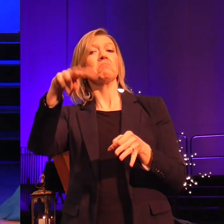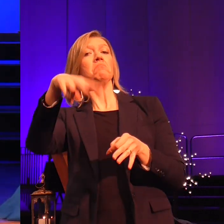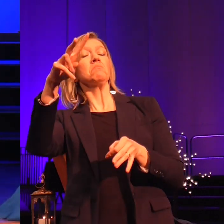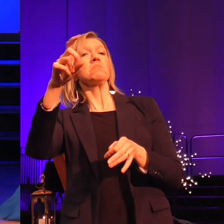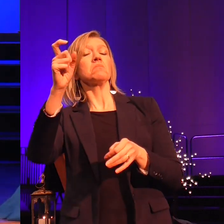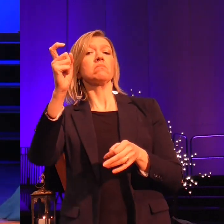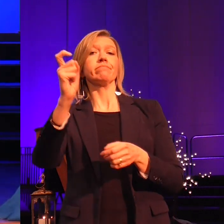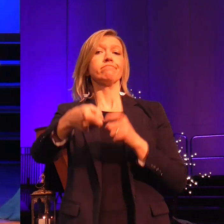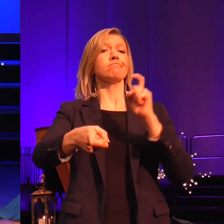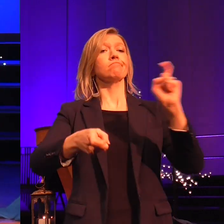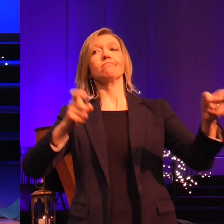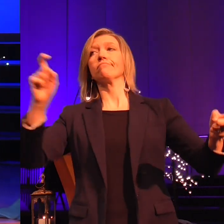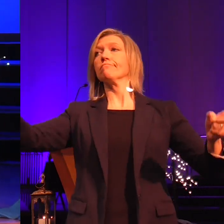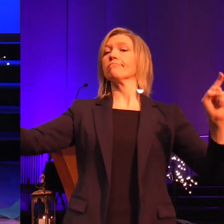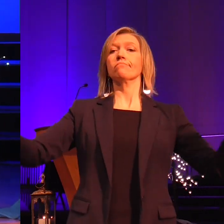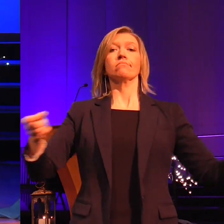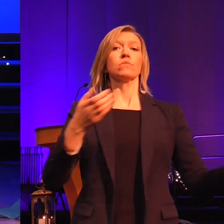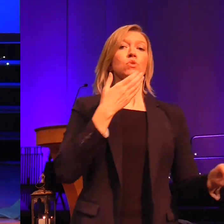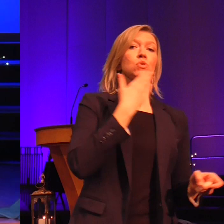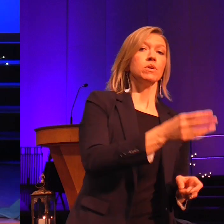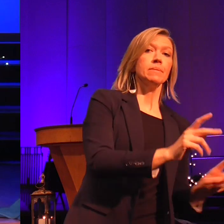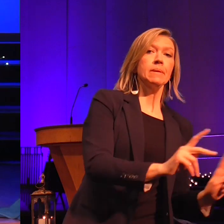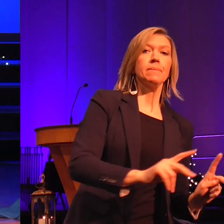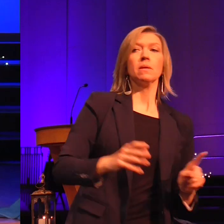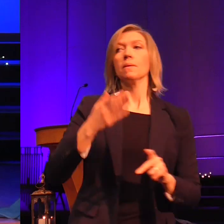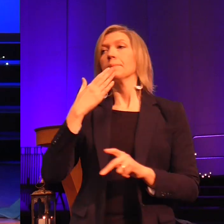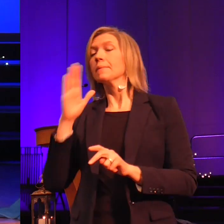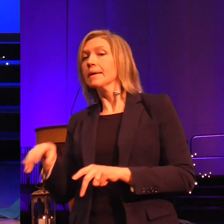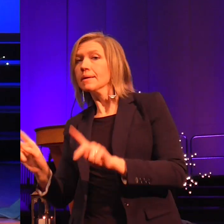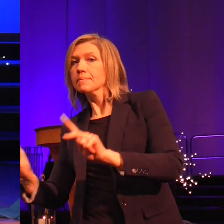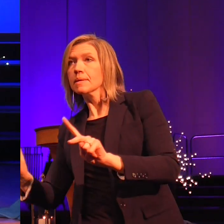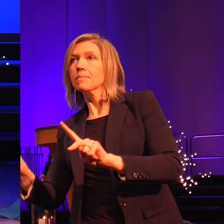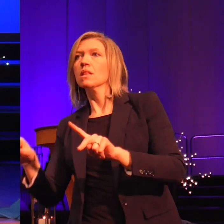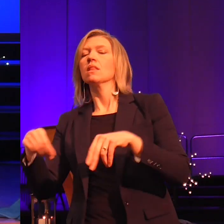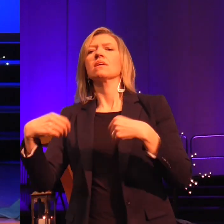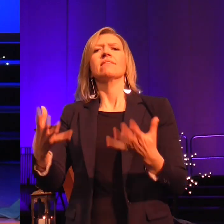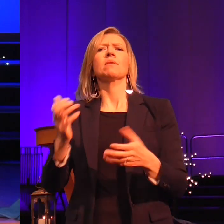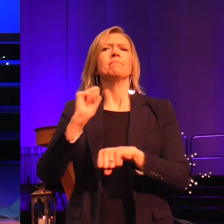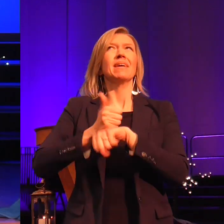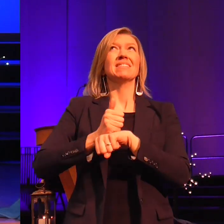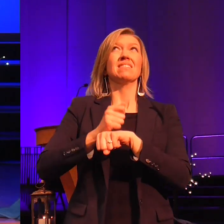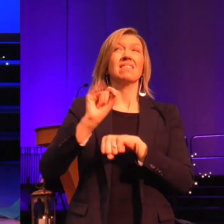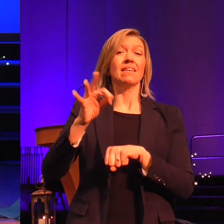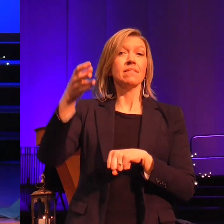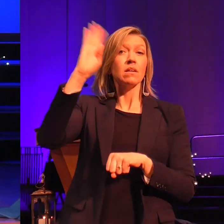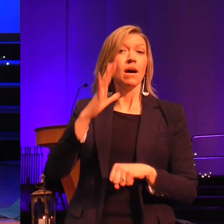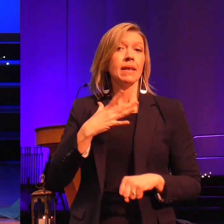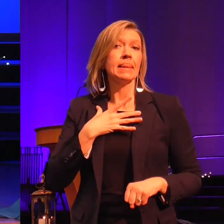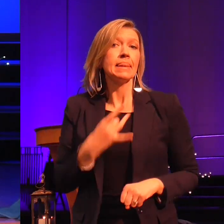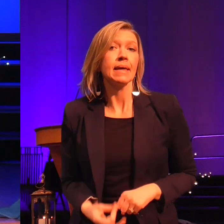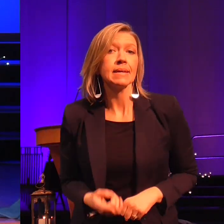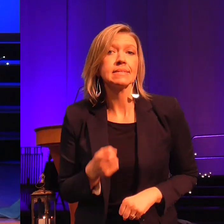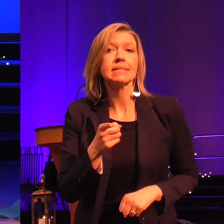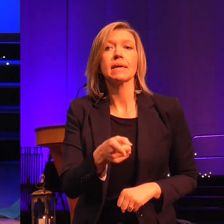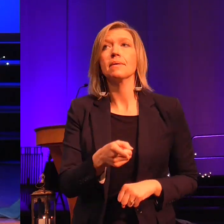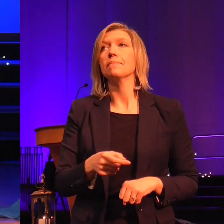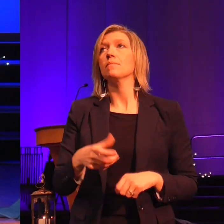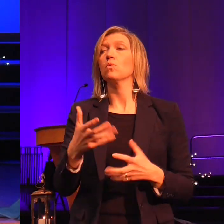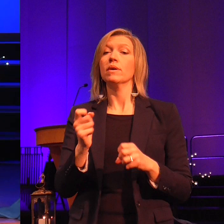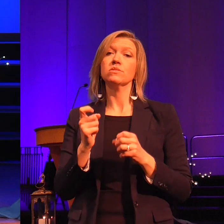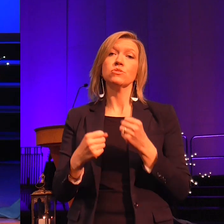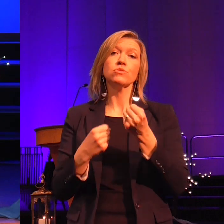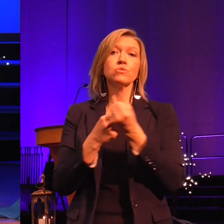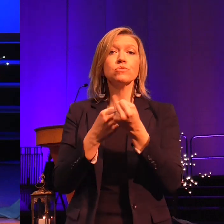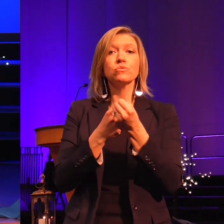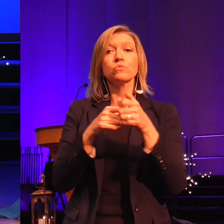out good and bad people based on whether God likes them or wants to reward them or punish them or give them